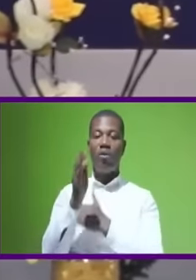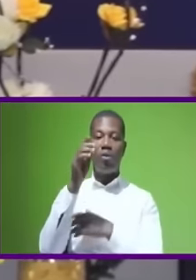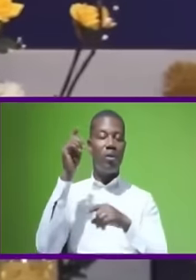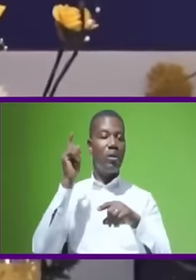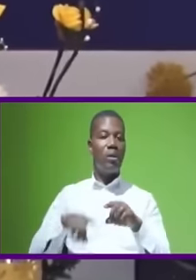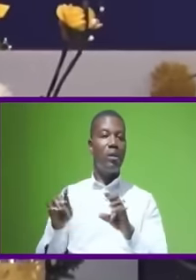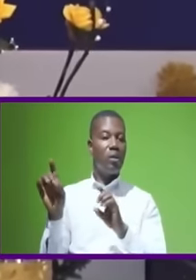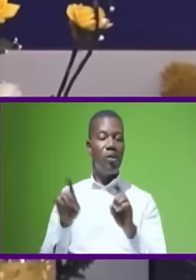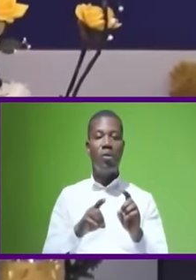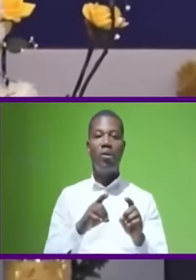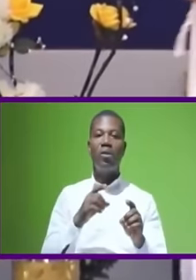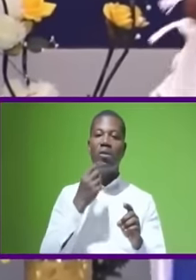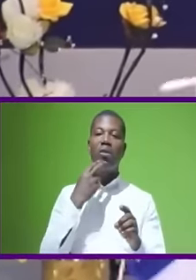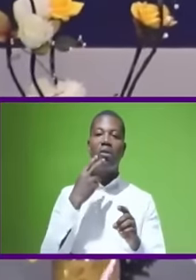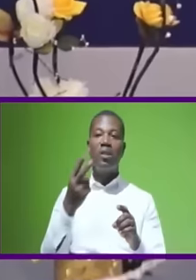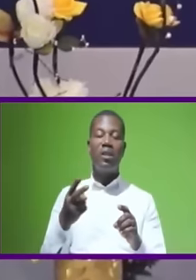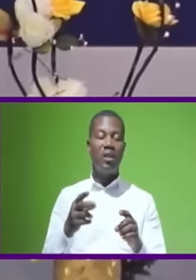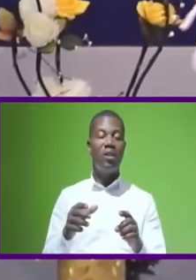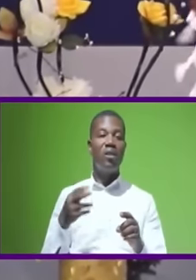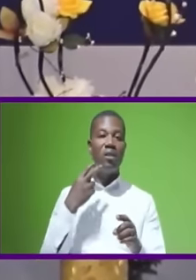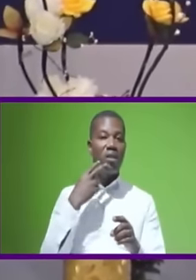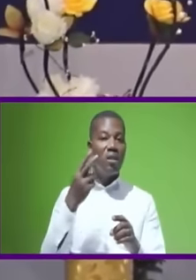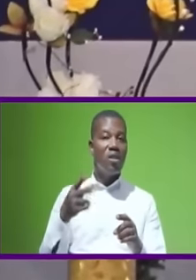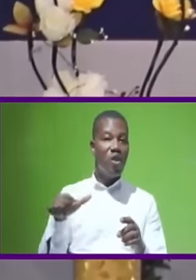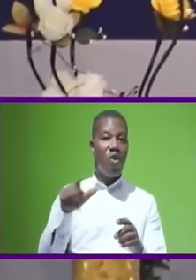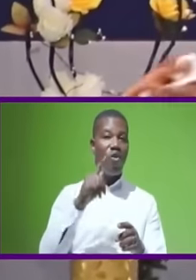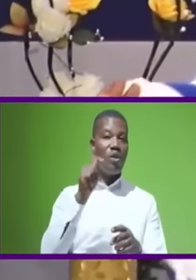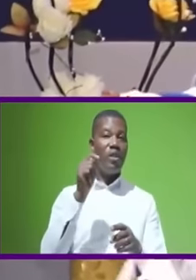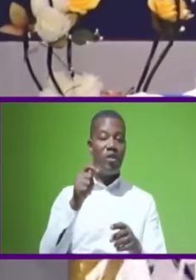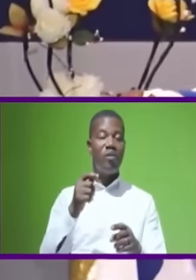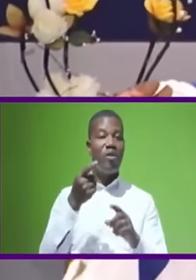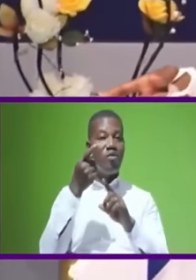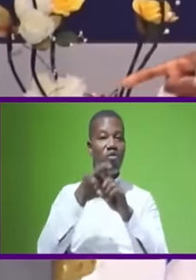Miriam. So even